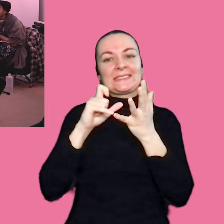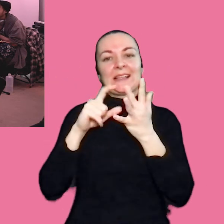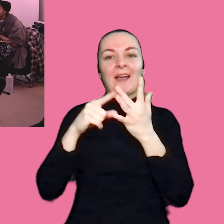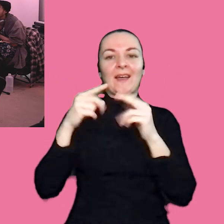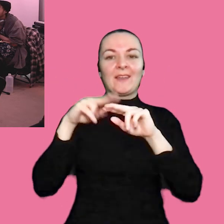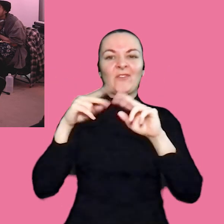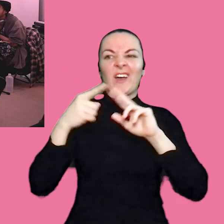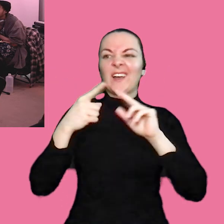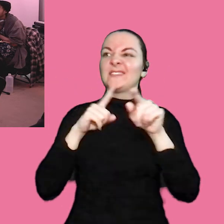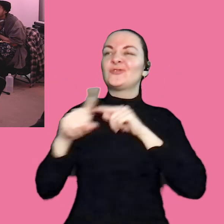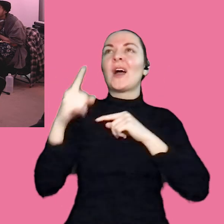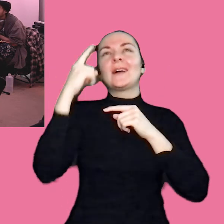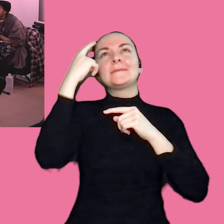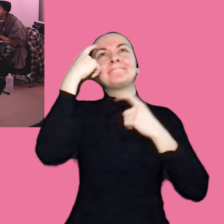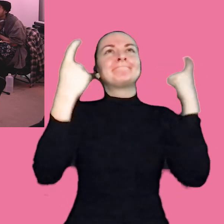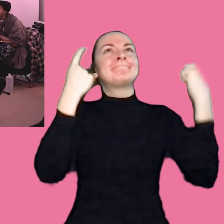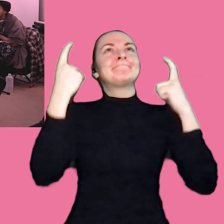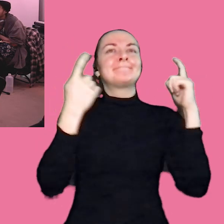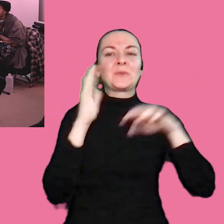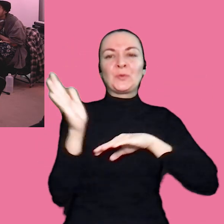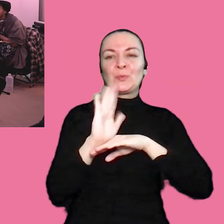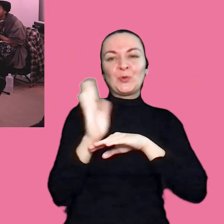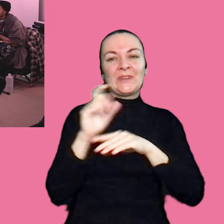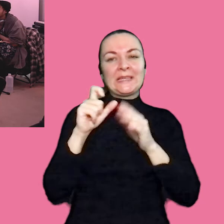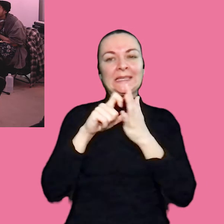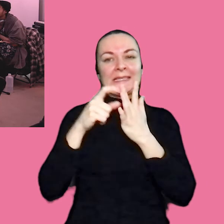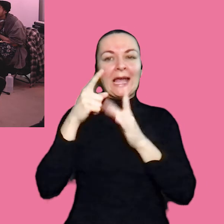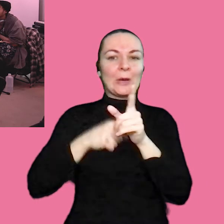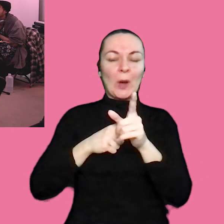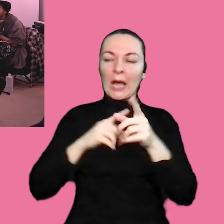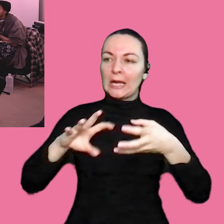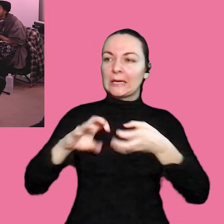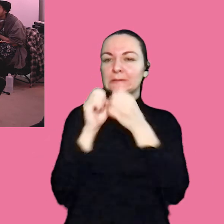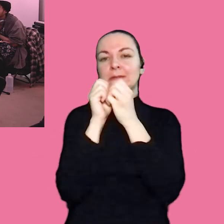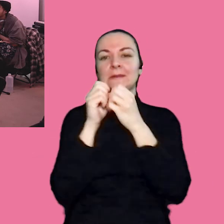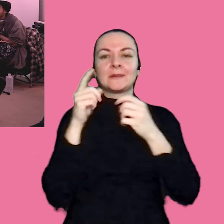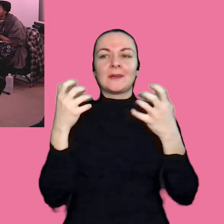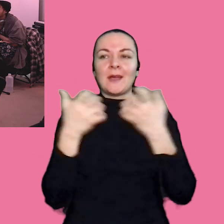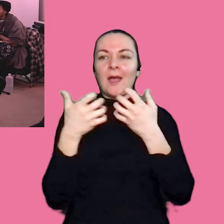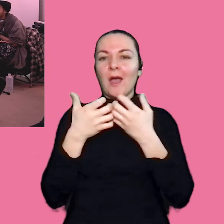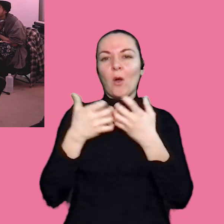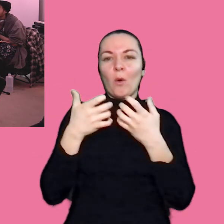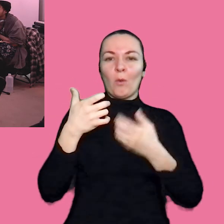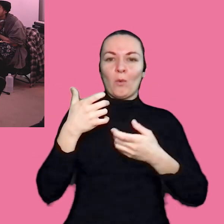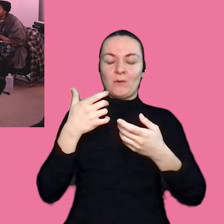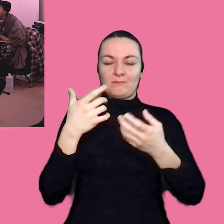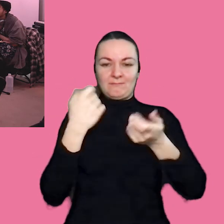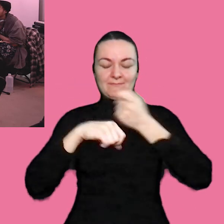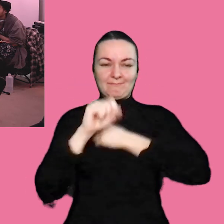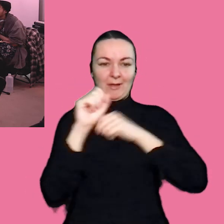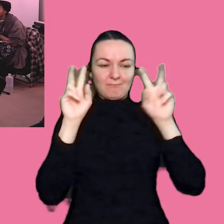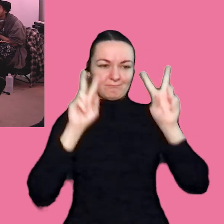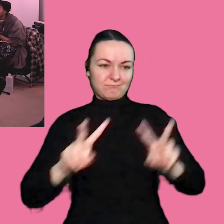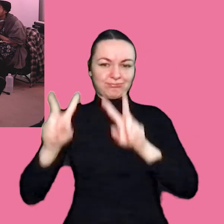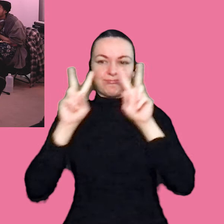like DIY sci-fi movies and how I could visualize the village